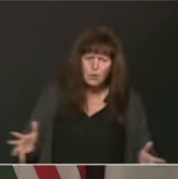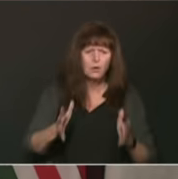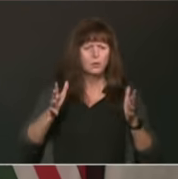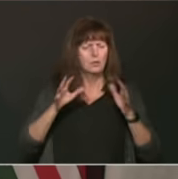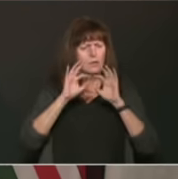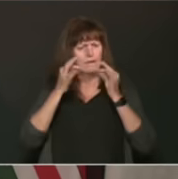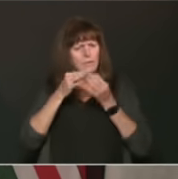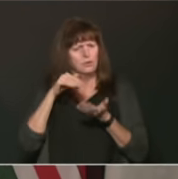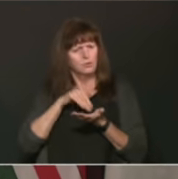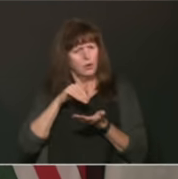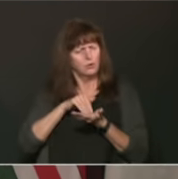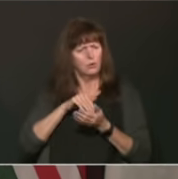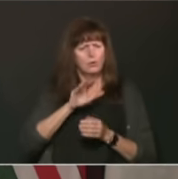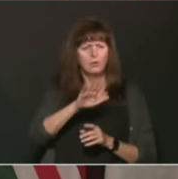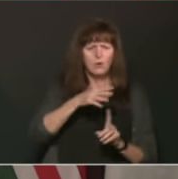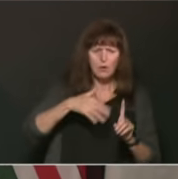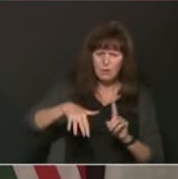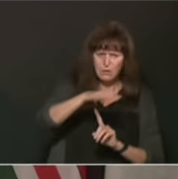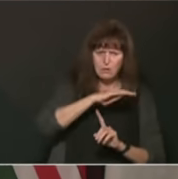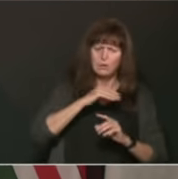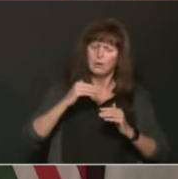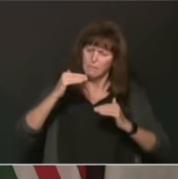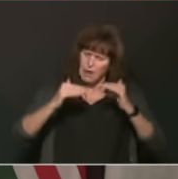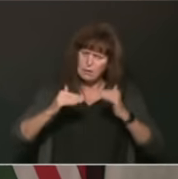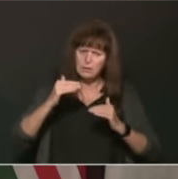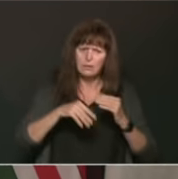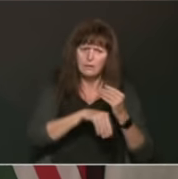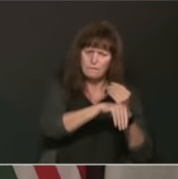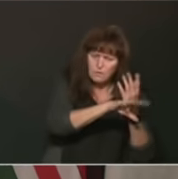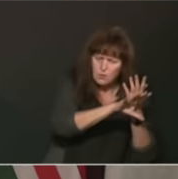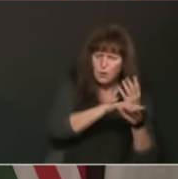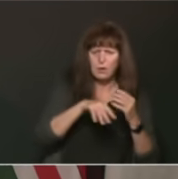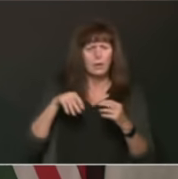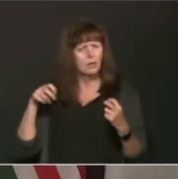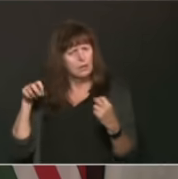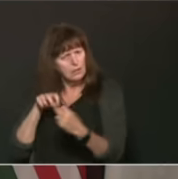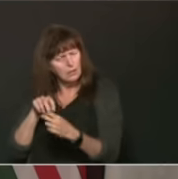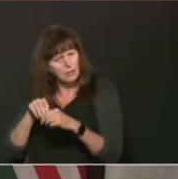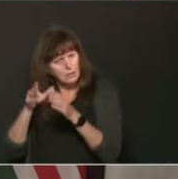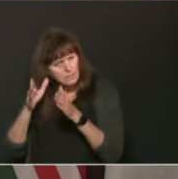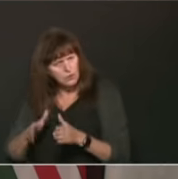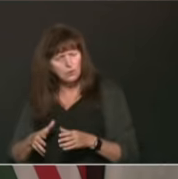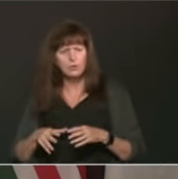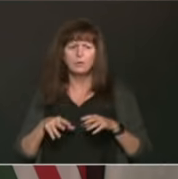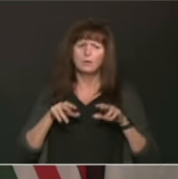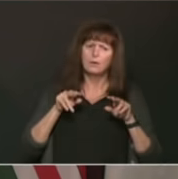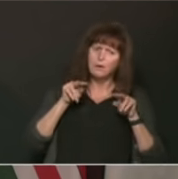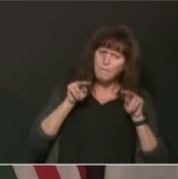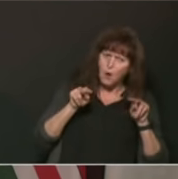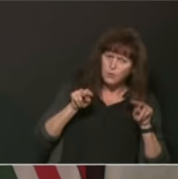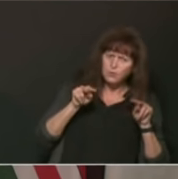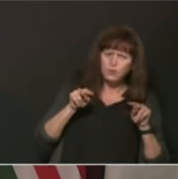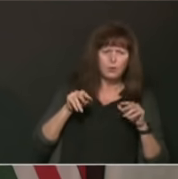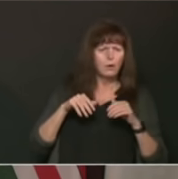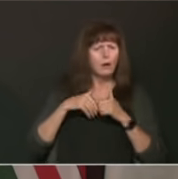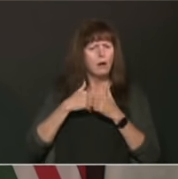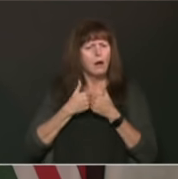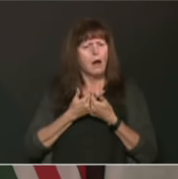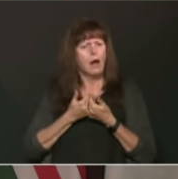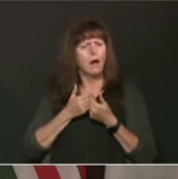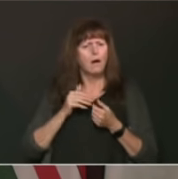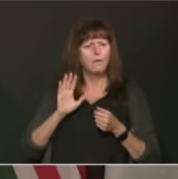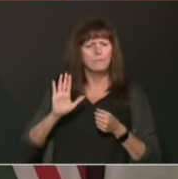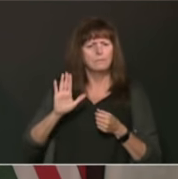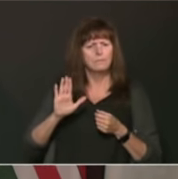practices, and we're monitoring through billing that proportion that's occurring, and hopefully we're going to see